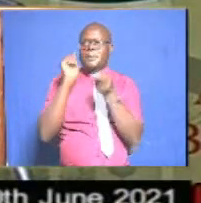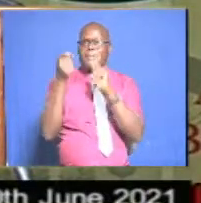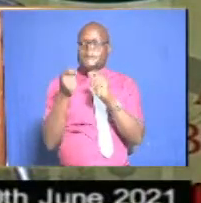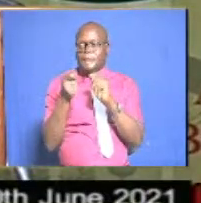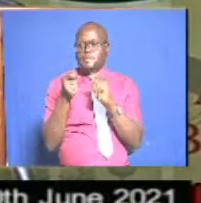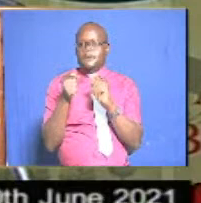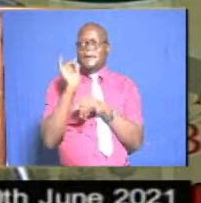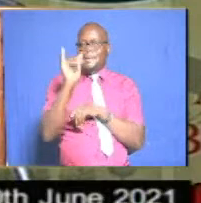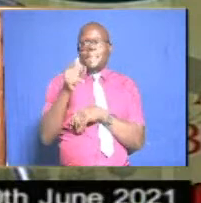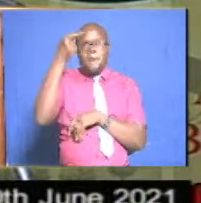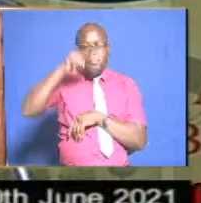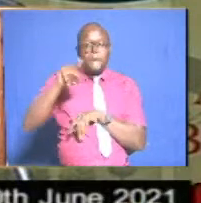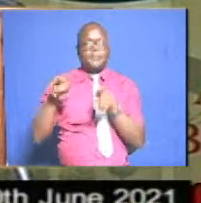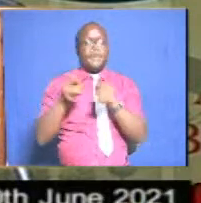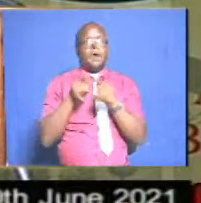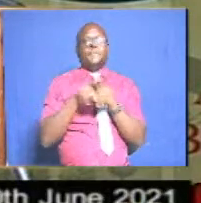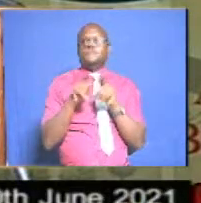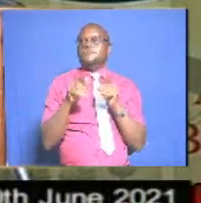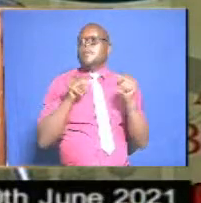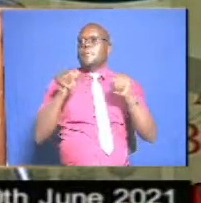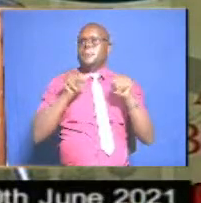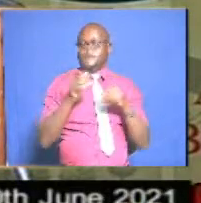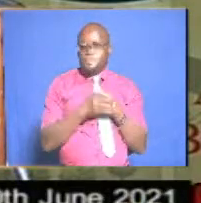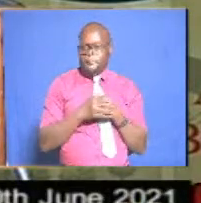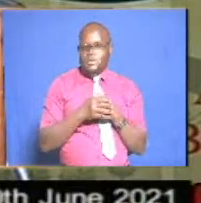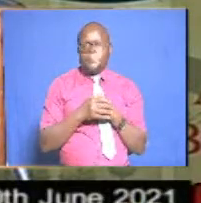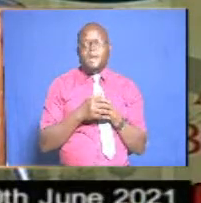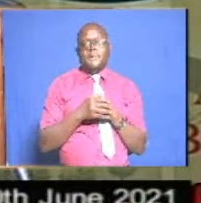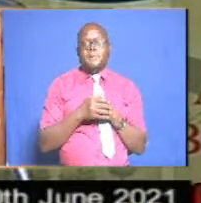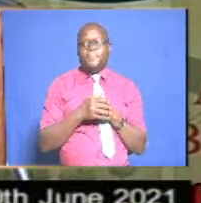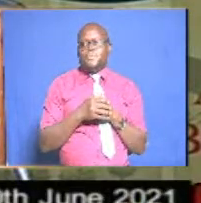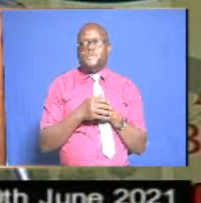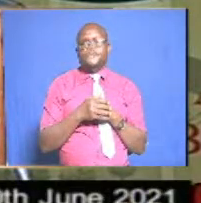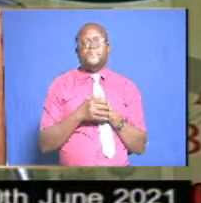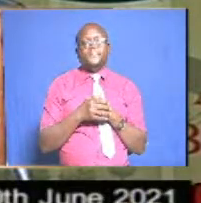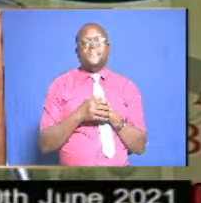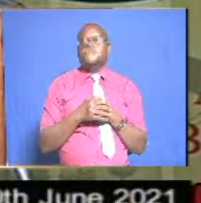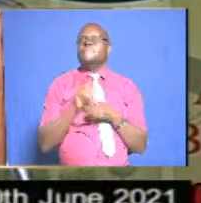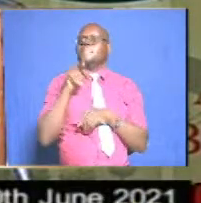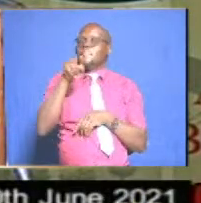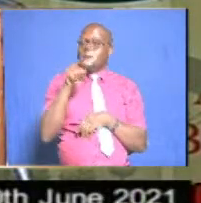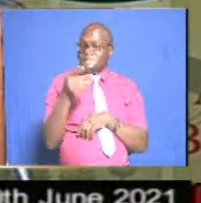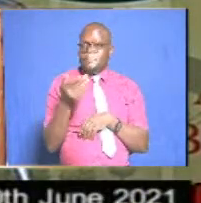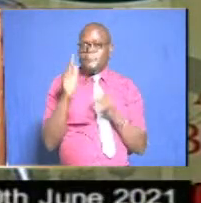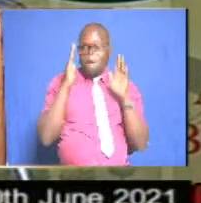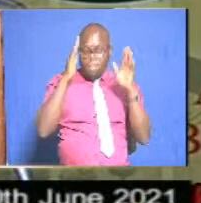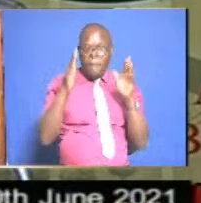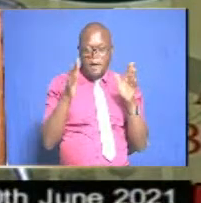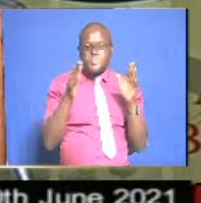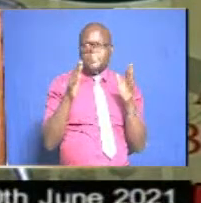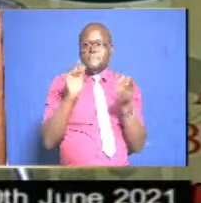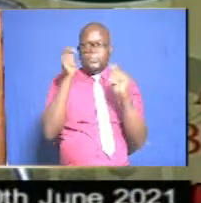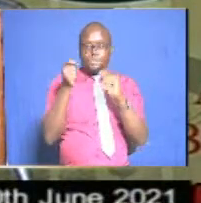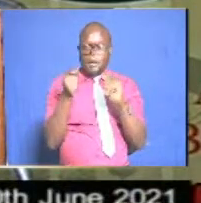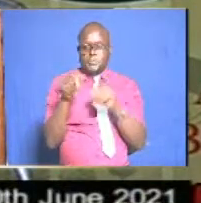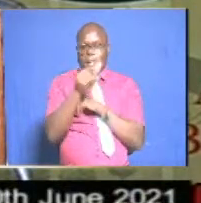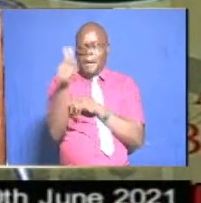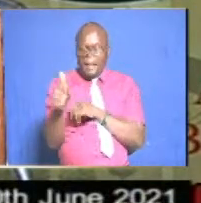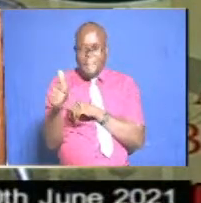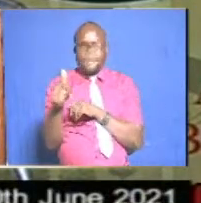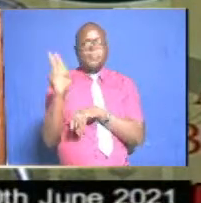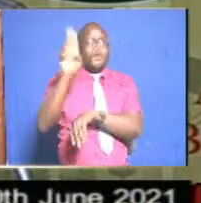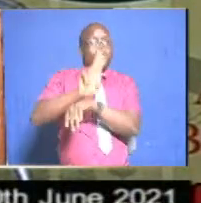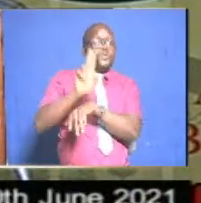tax policy and administration. On the expenditure side, the focus will be to rationalize non-priority